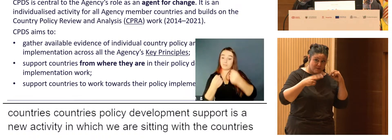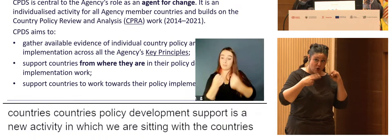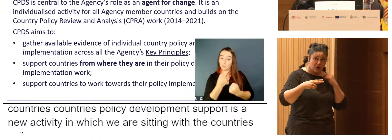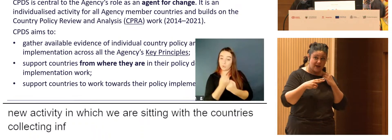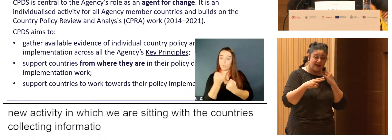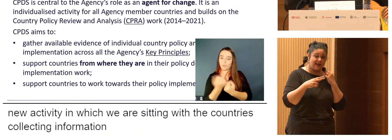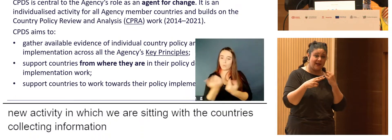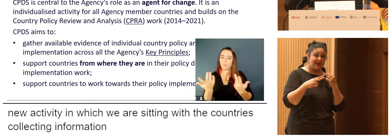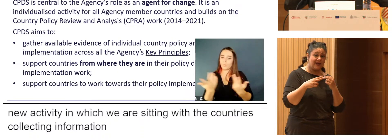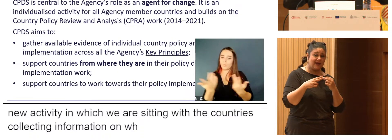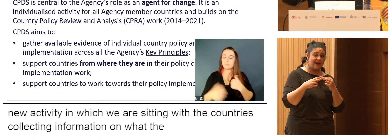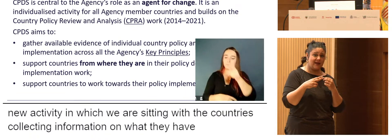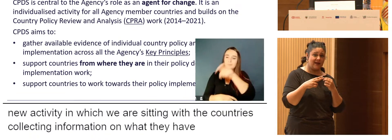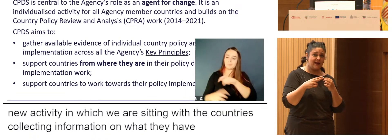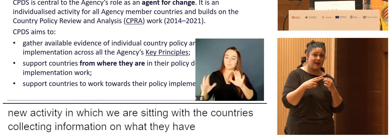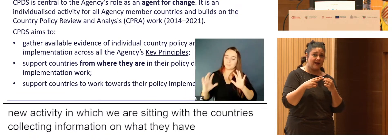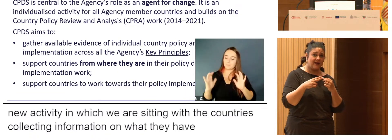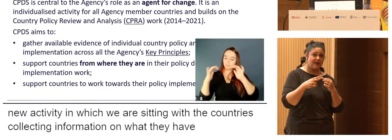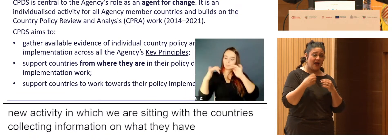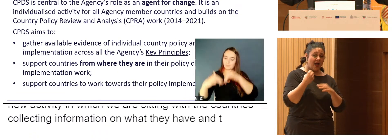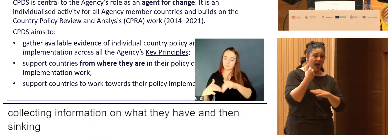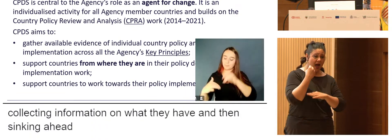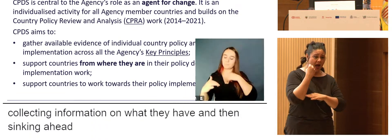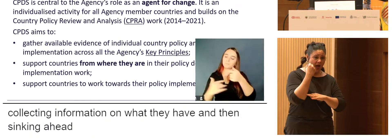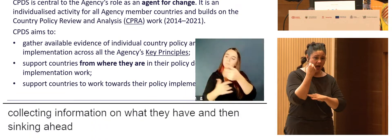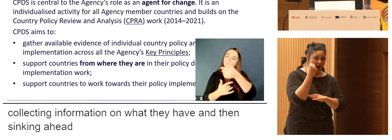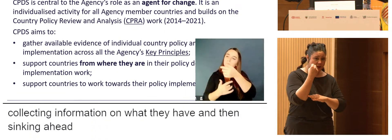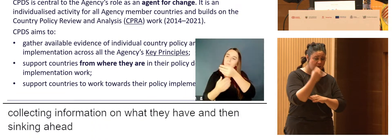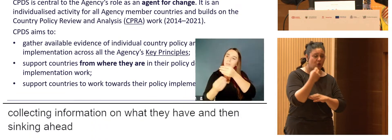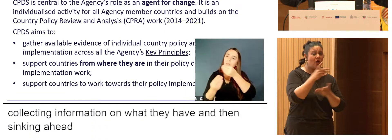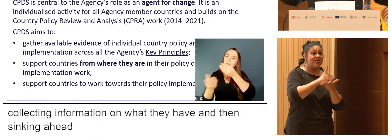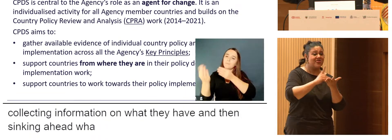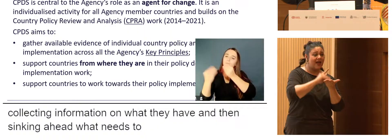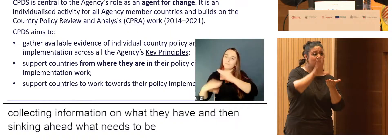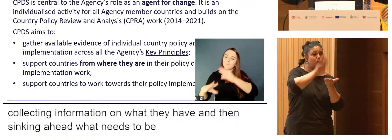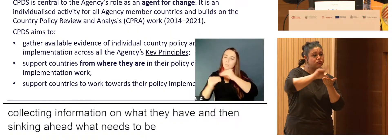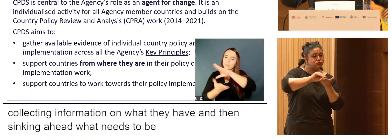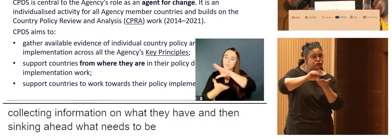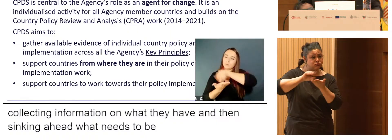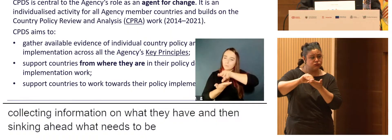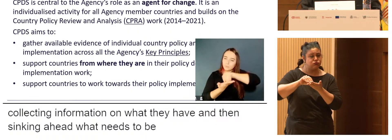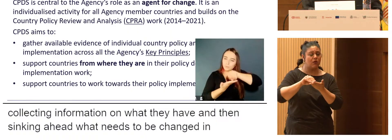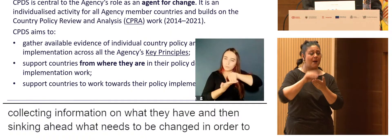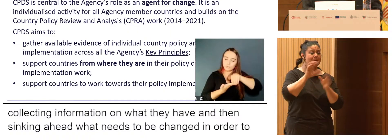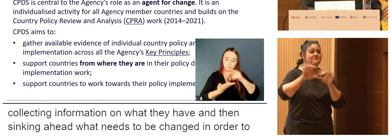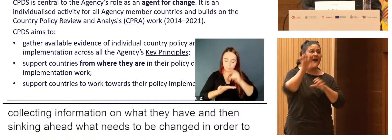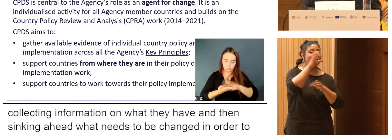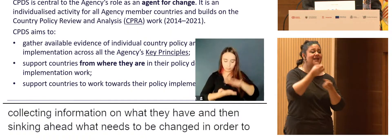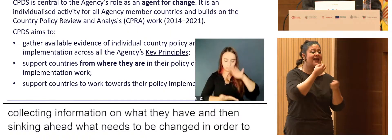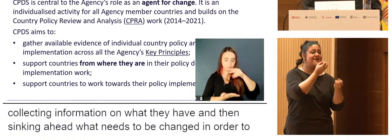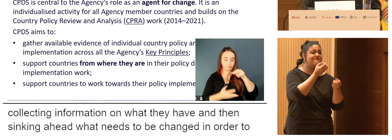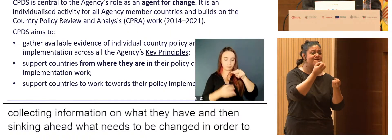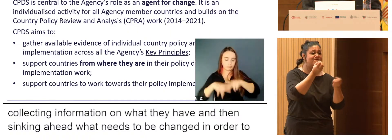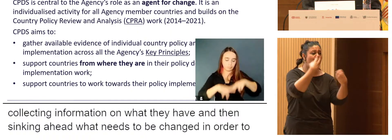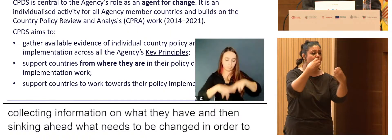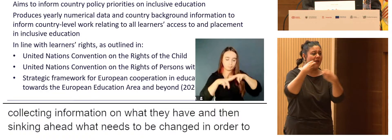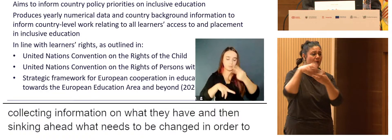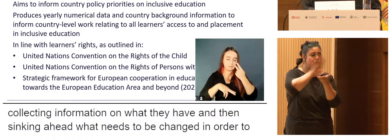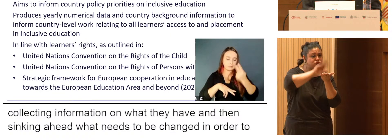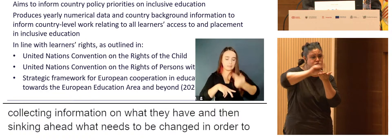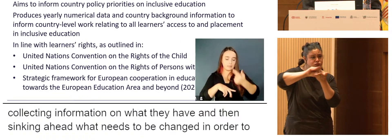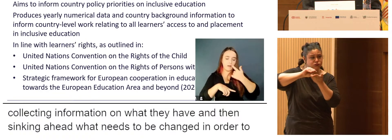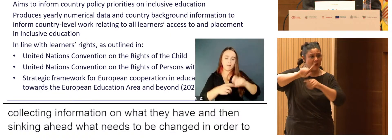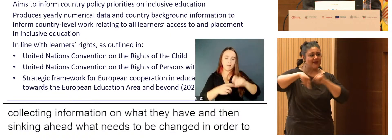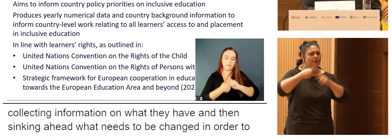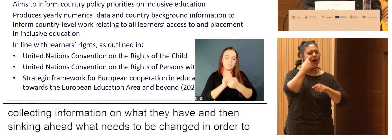information on what they have, and then thinking ahead what needs to be changed in order to progressively